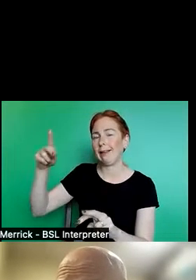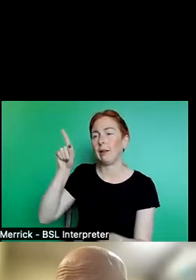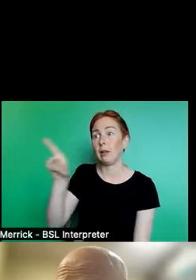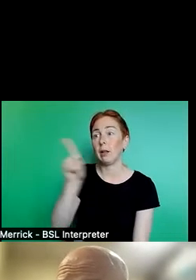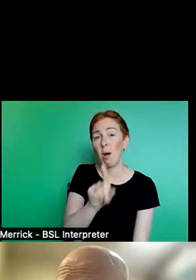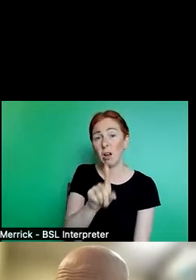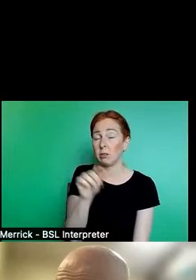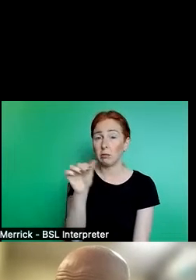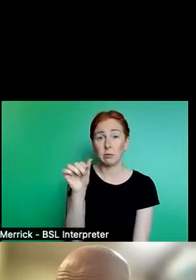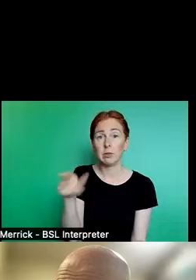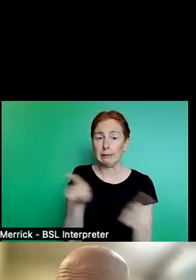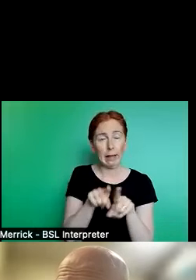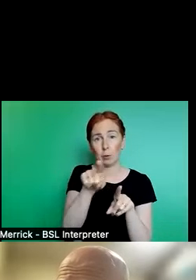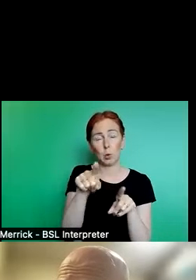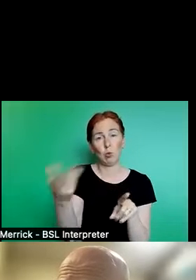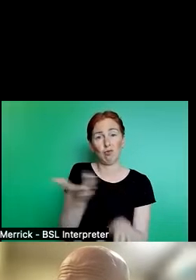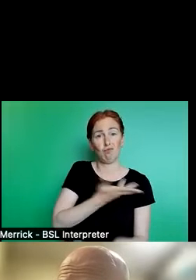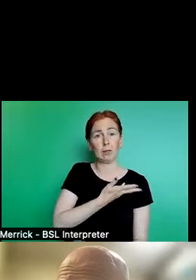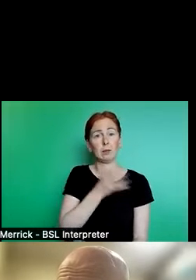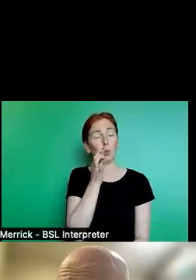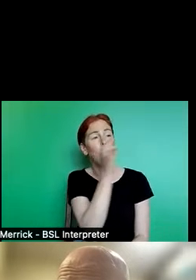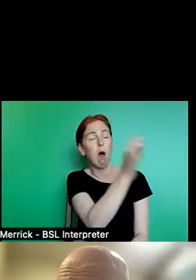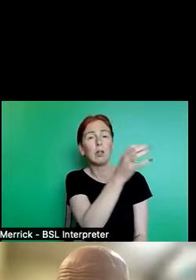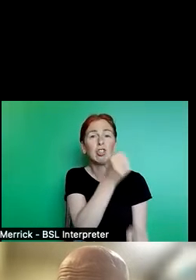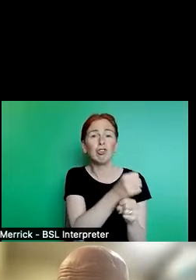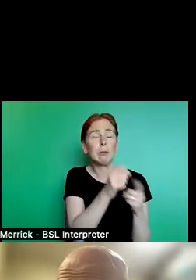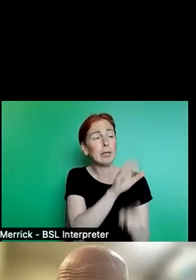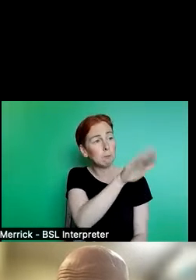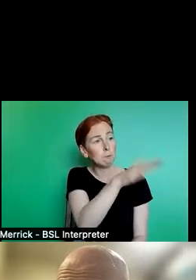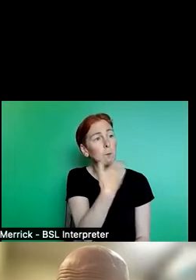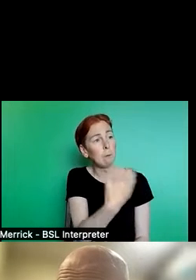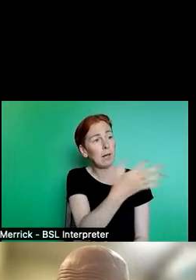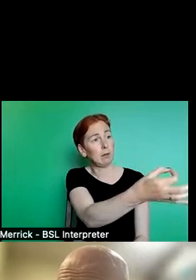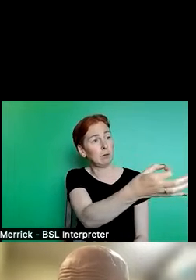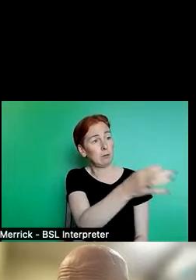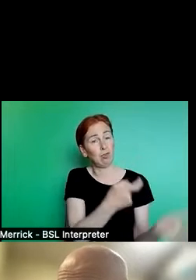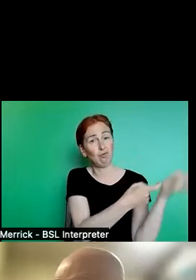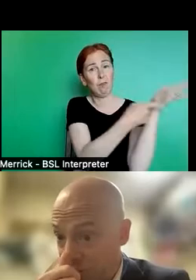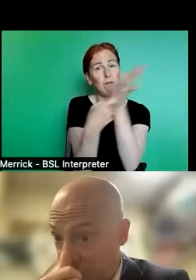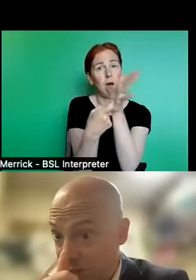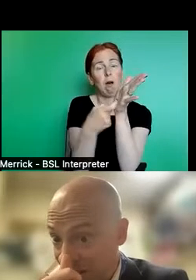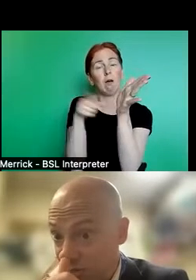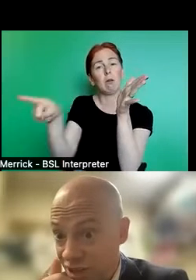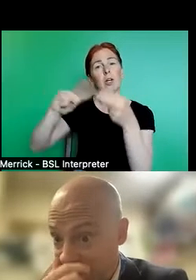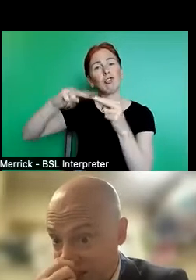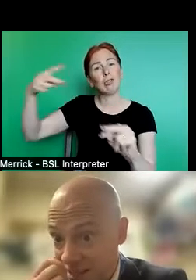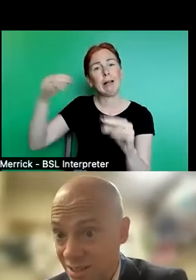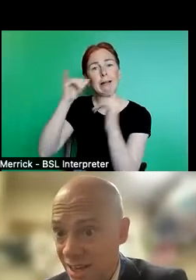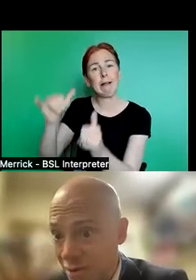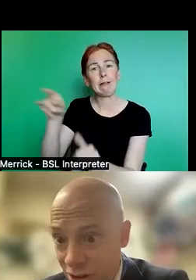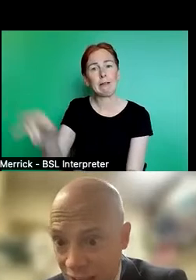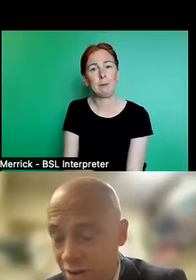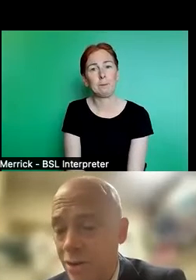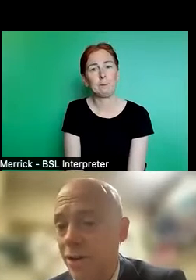for a referral either to your local clinical geneticist Okay, so so there'll be clinical genetic centres